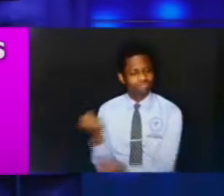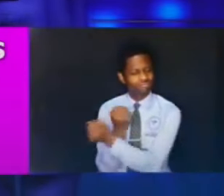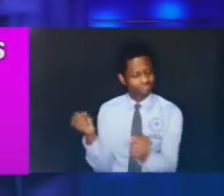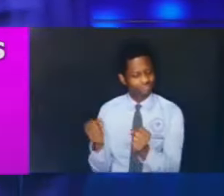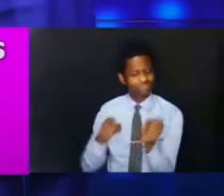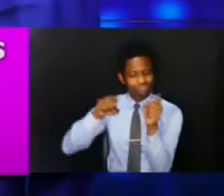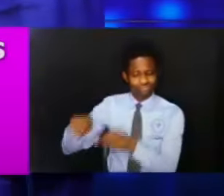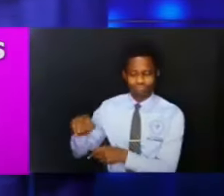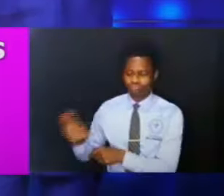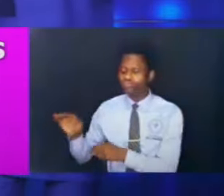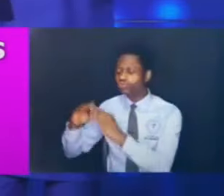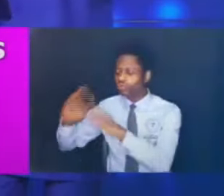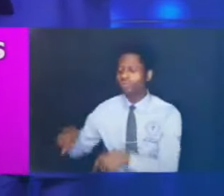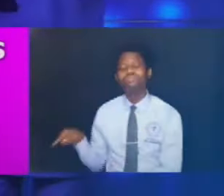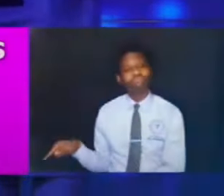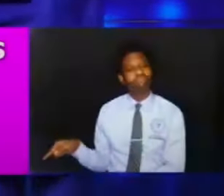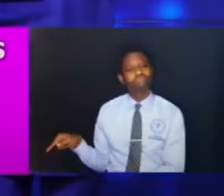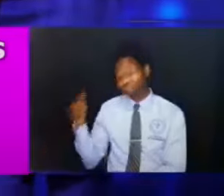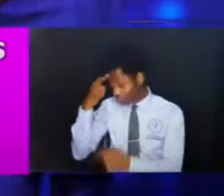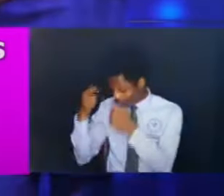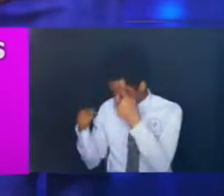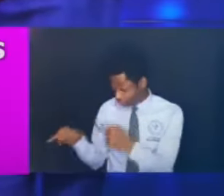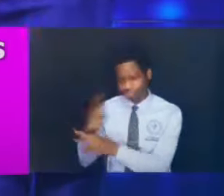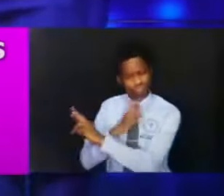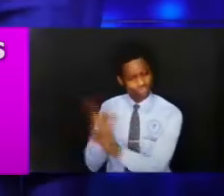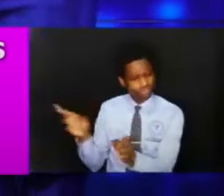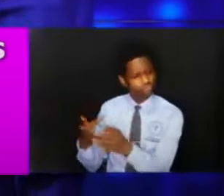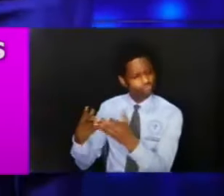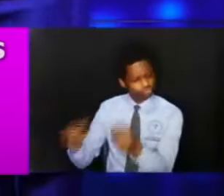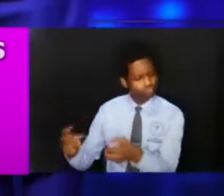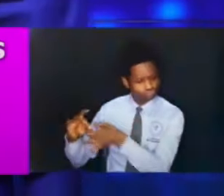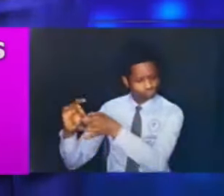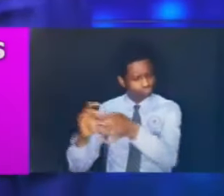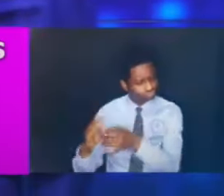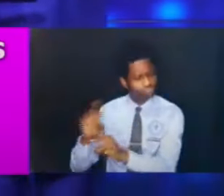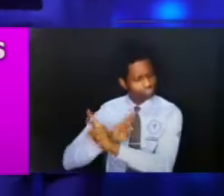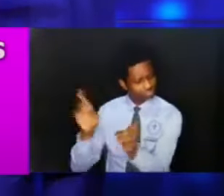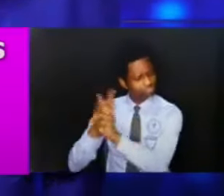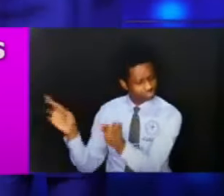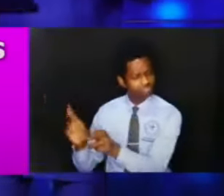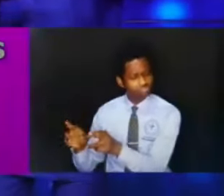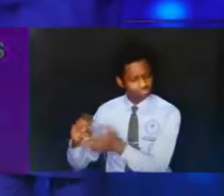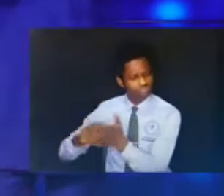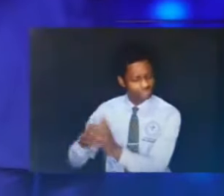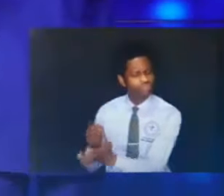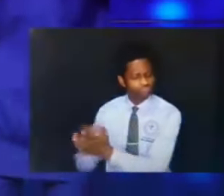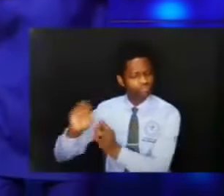Salvation has come to his house. Because he's willing to reconcile, he's willing to make amends.